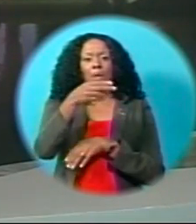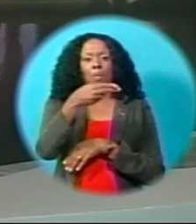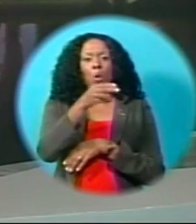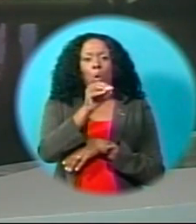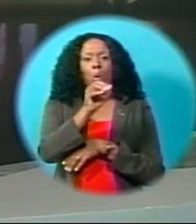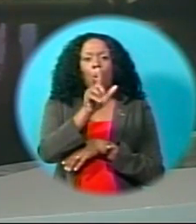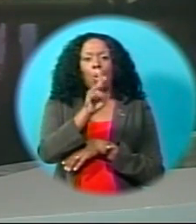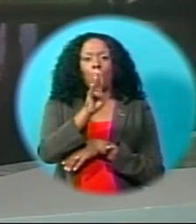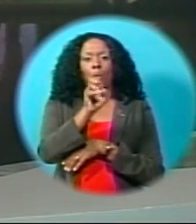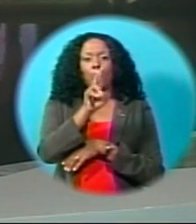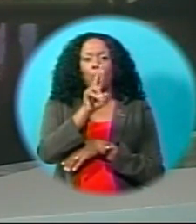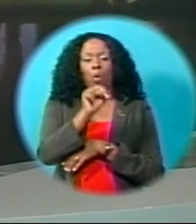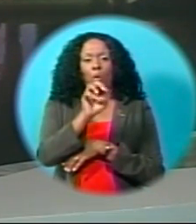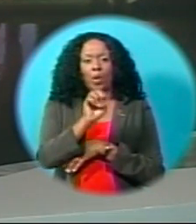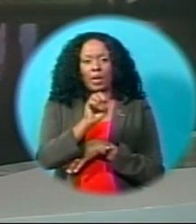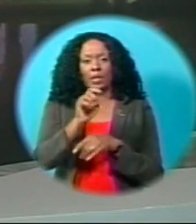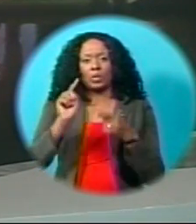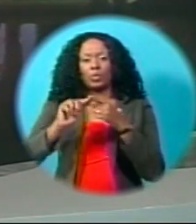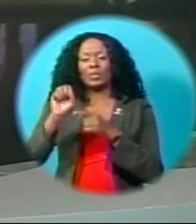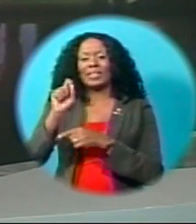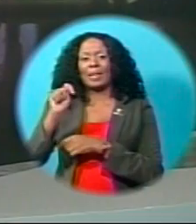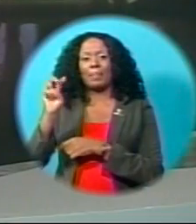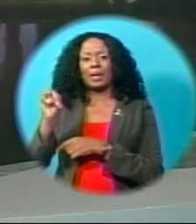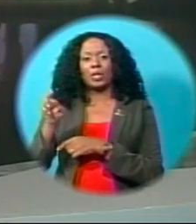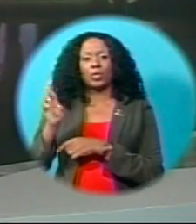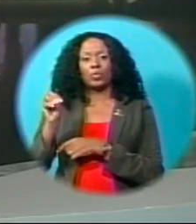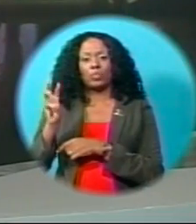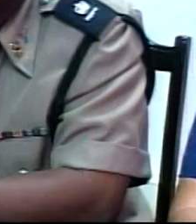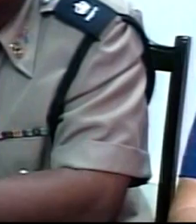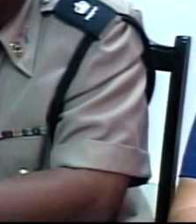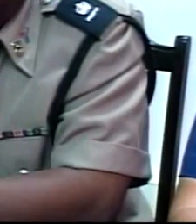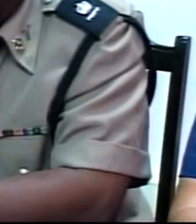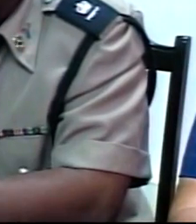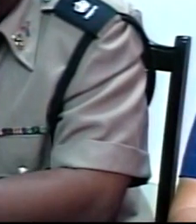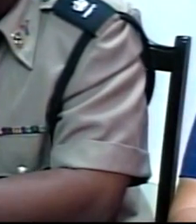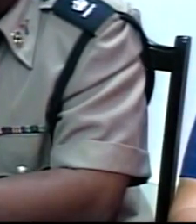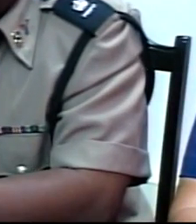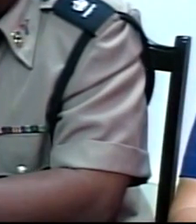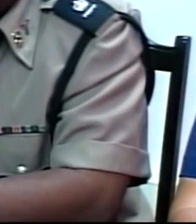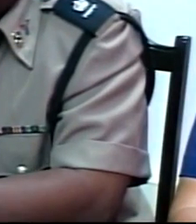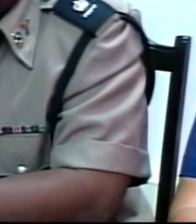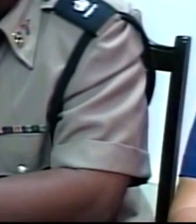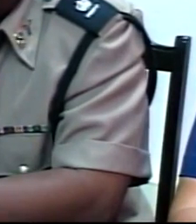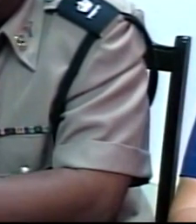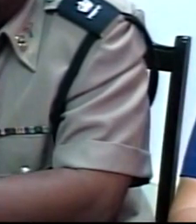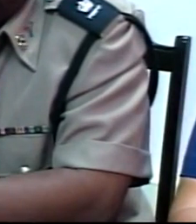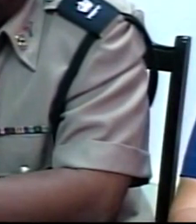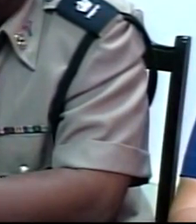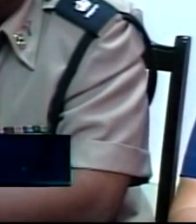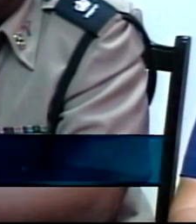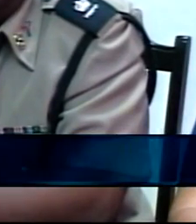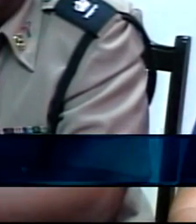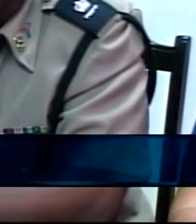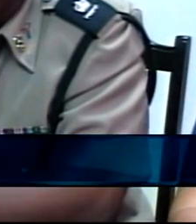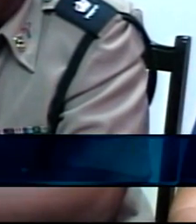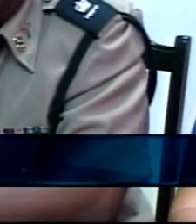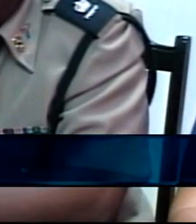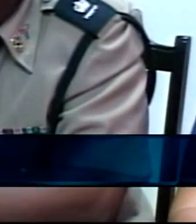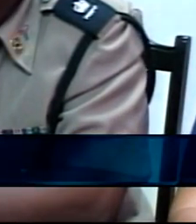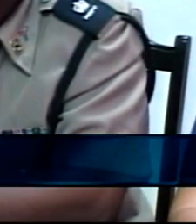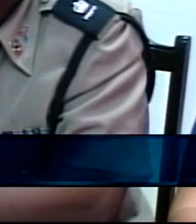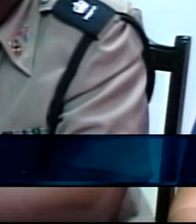St. Michael's Row for the duration of the event. I want to advise the younger generation of